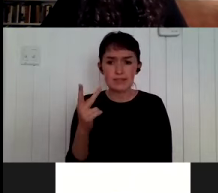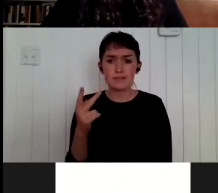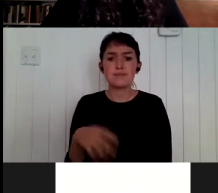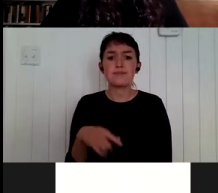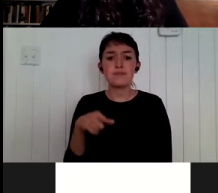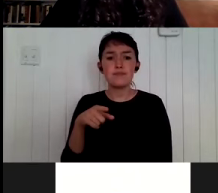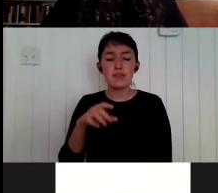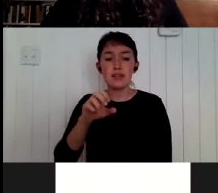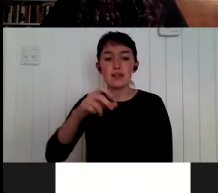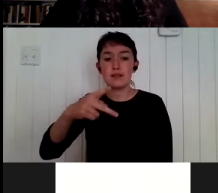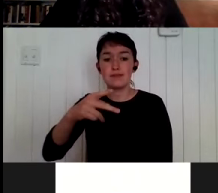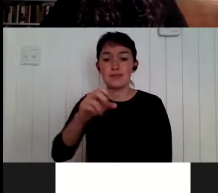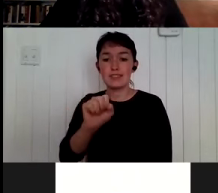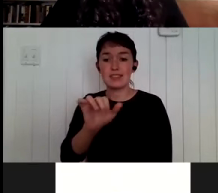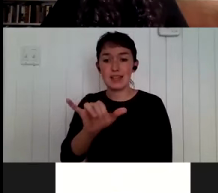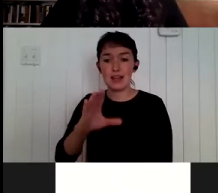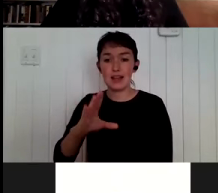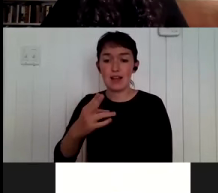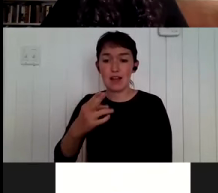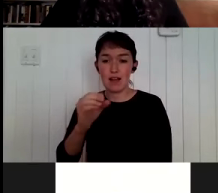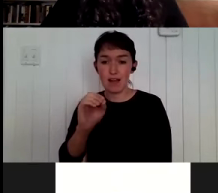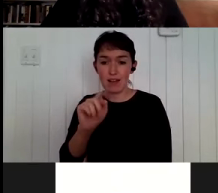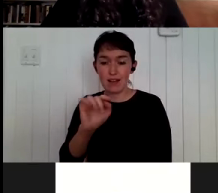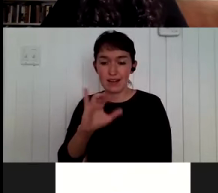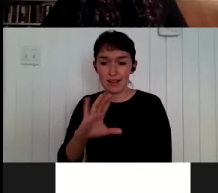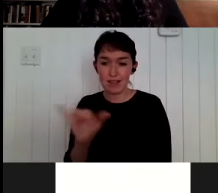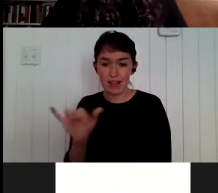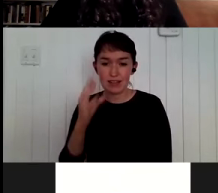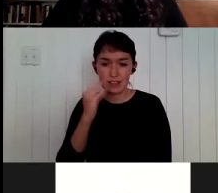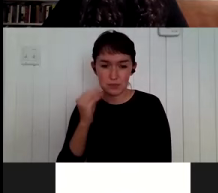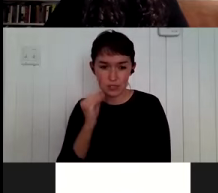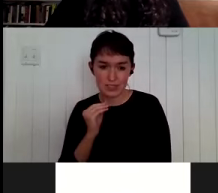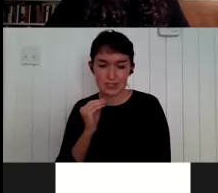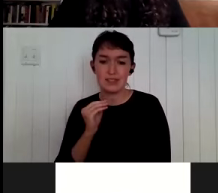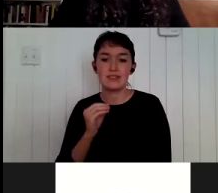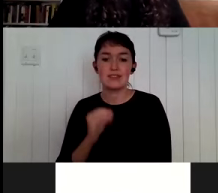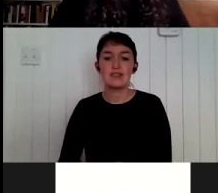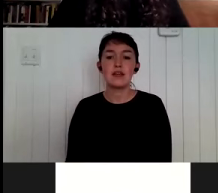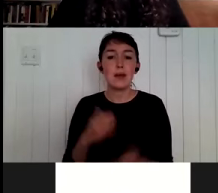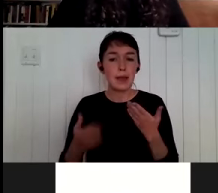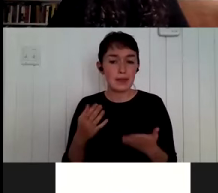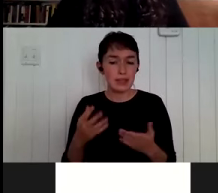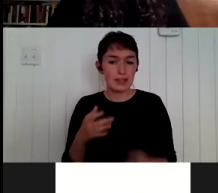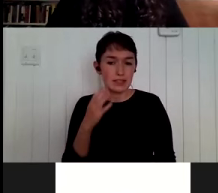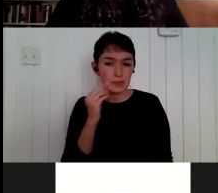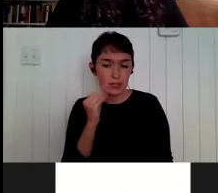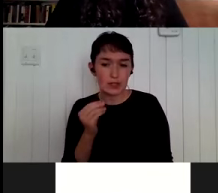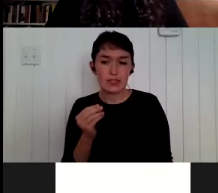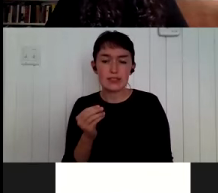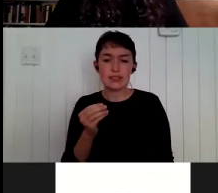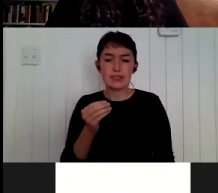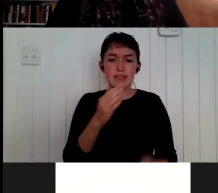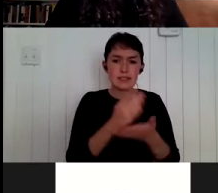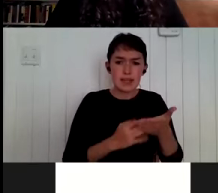psychotic-like experiences, right? So you might be feeling one or two things of psychosis for intermittent periods of time, but you're not sort of in